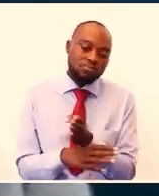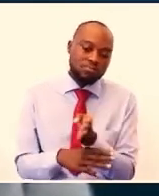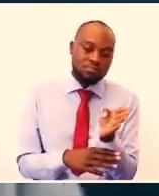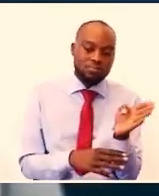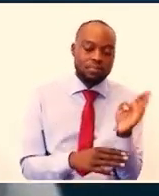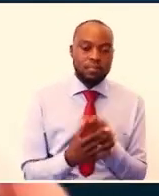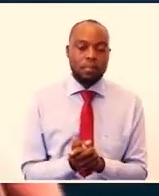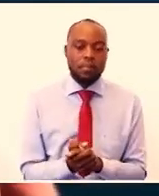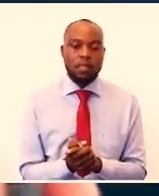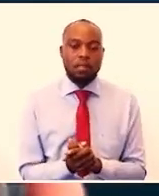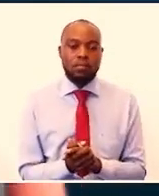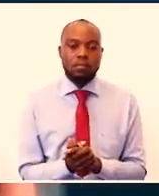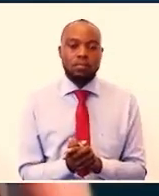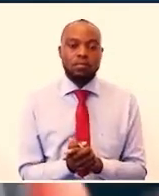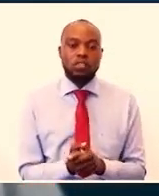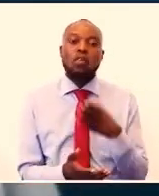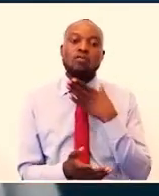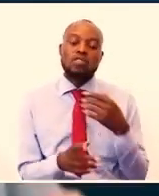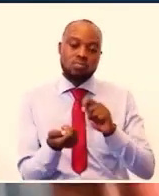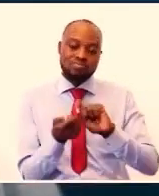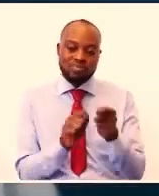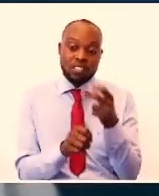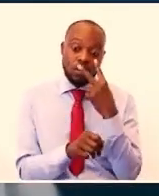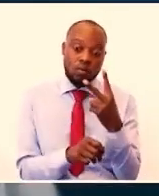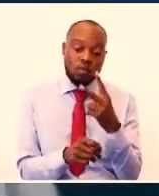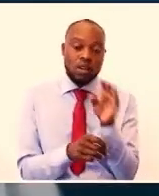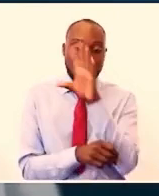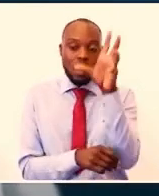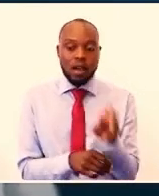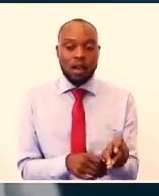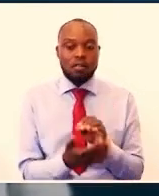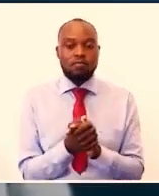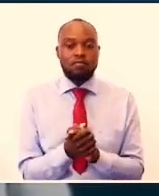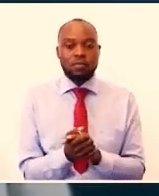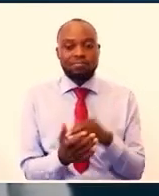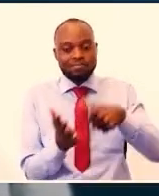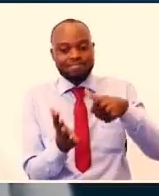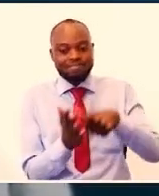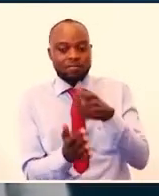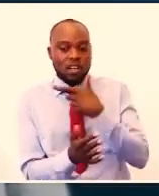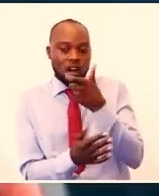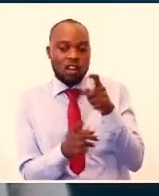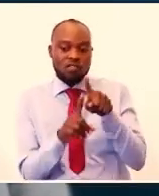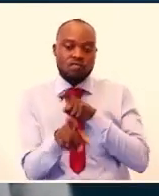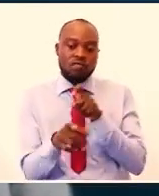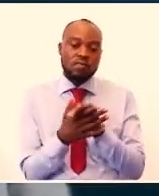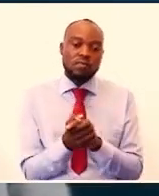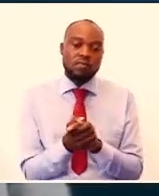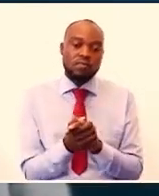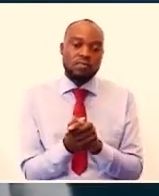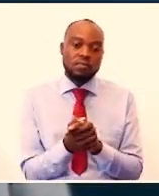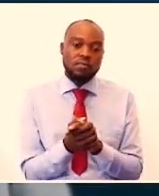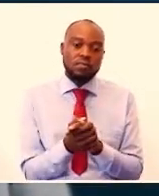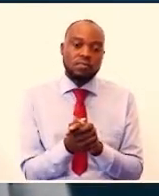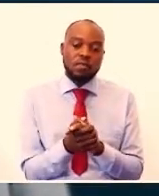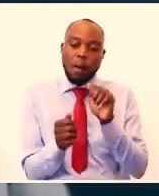And so we have to switch from viewing Africa's debt issues from just a